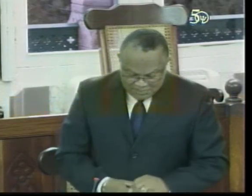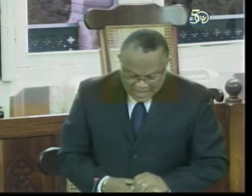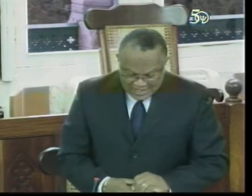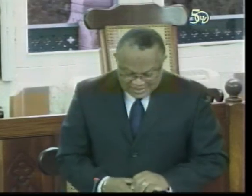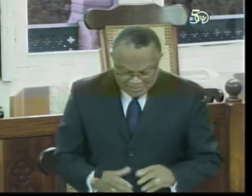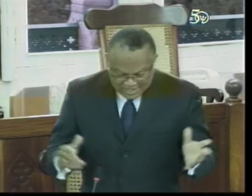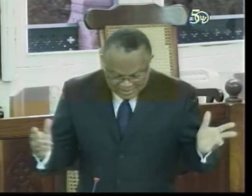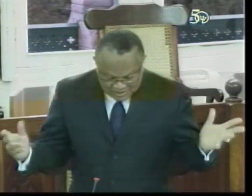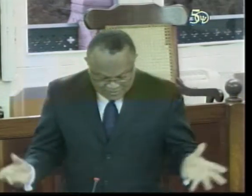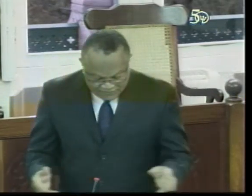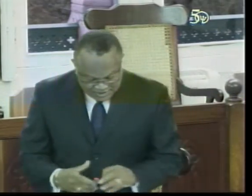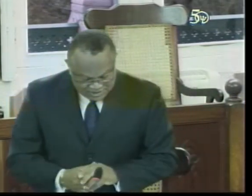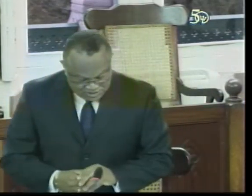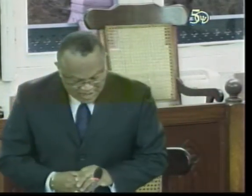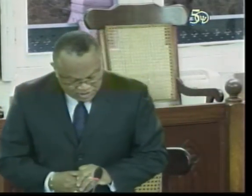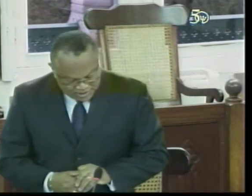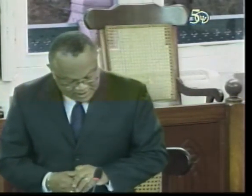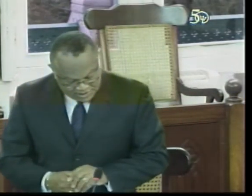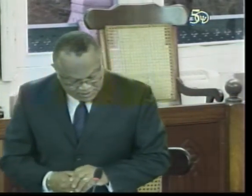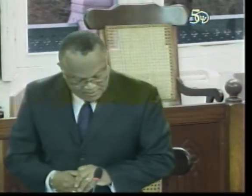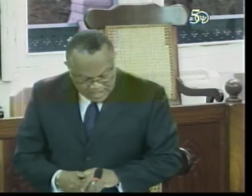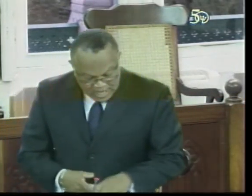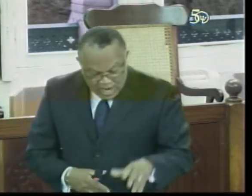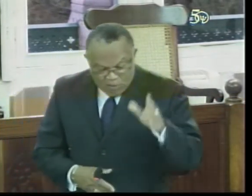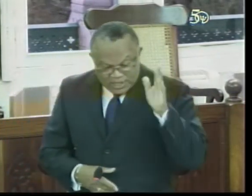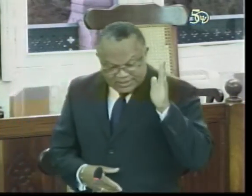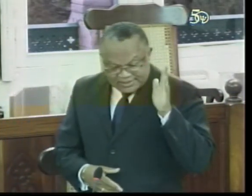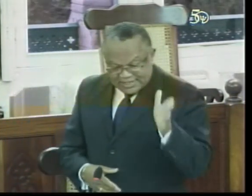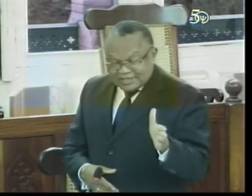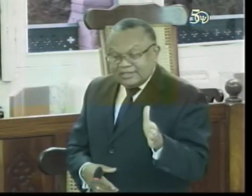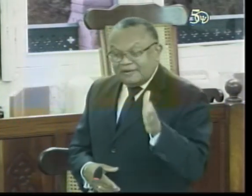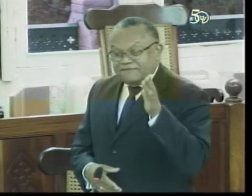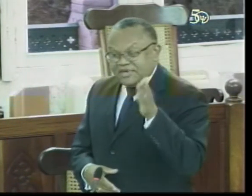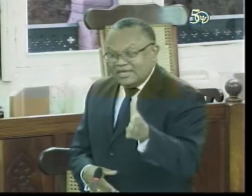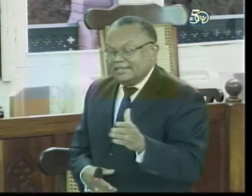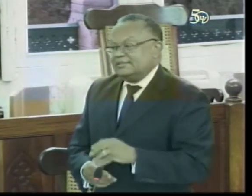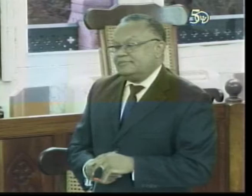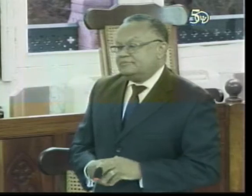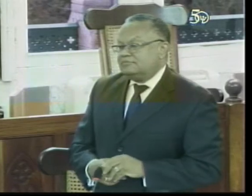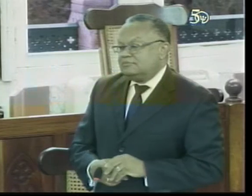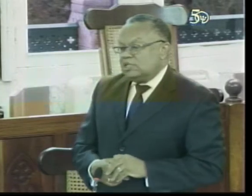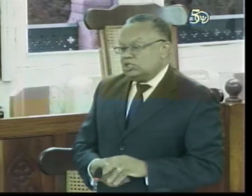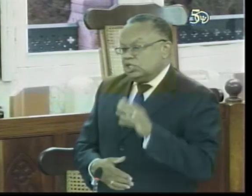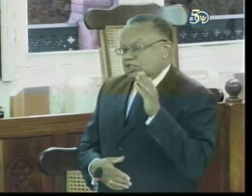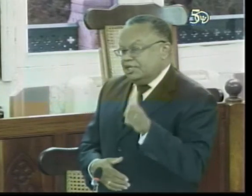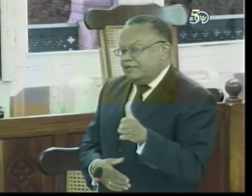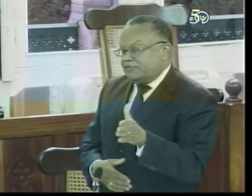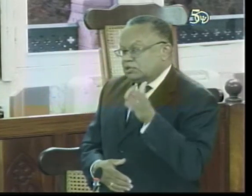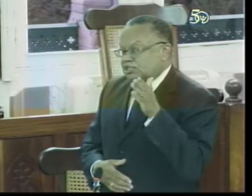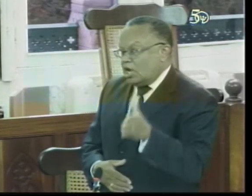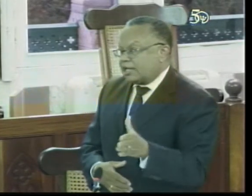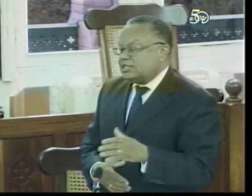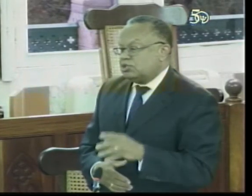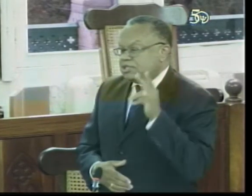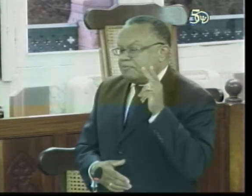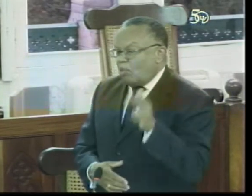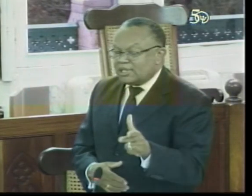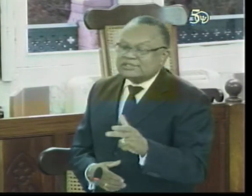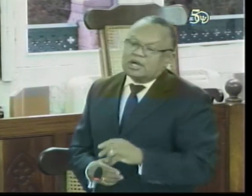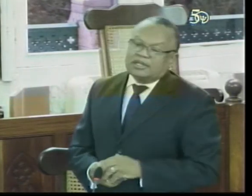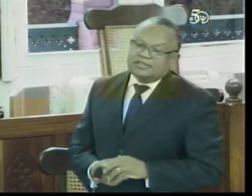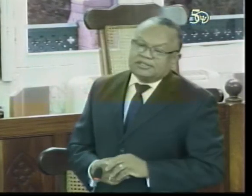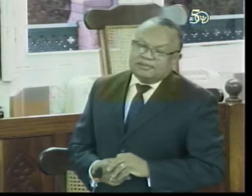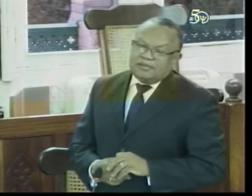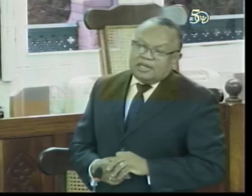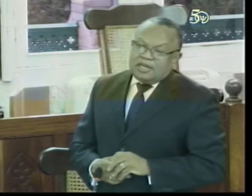various plans, the medium-term fiscal strategy, etc., we are still failing to achieve those targets, those